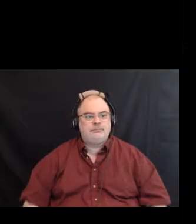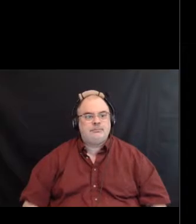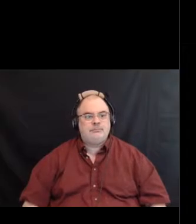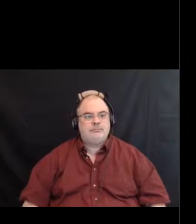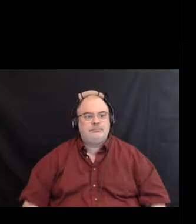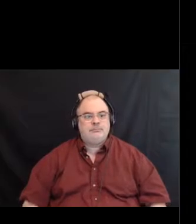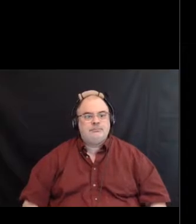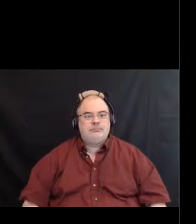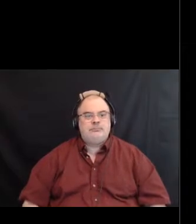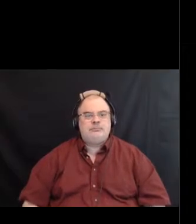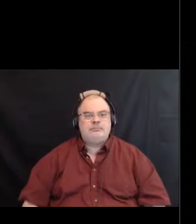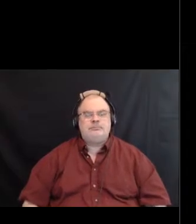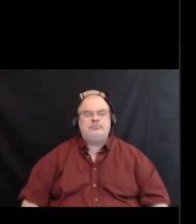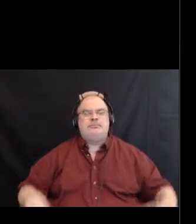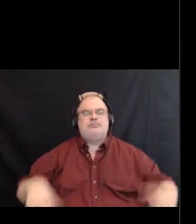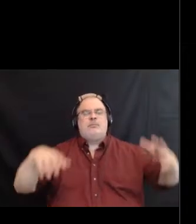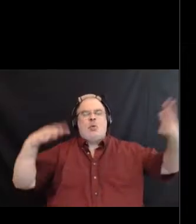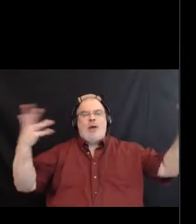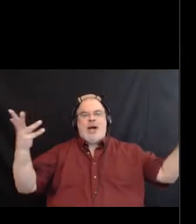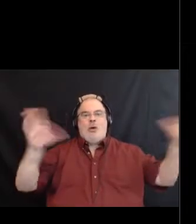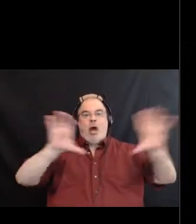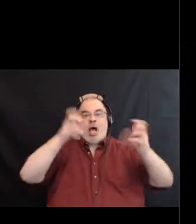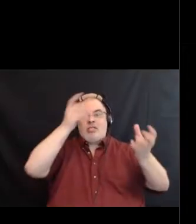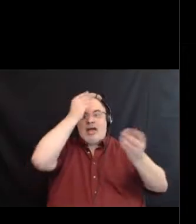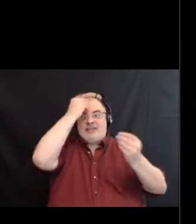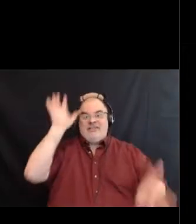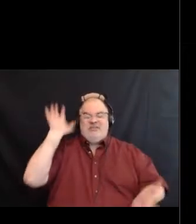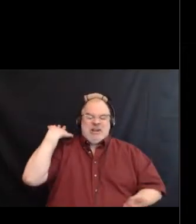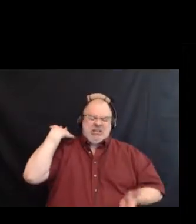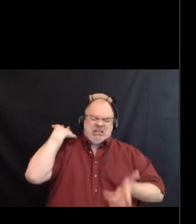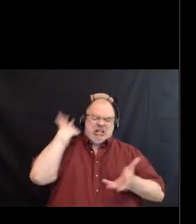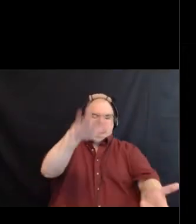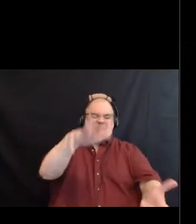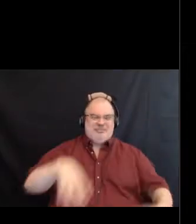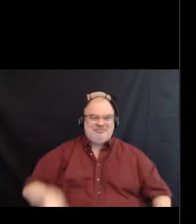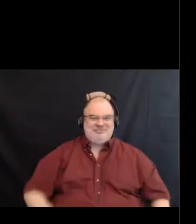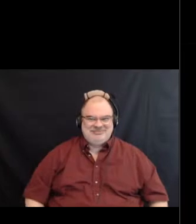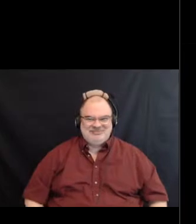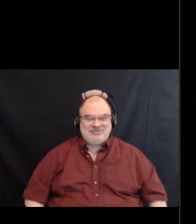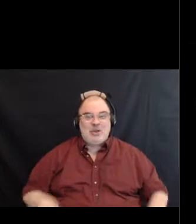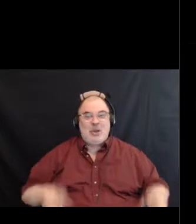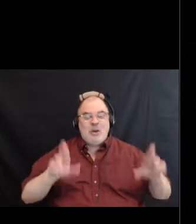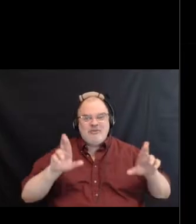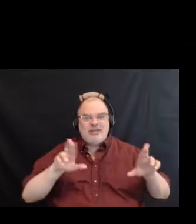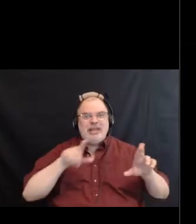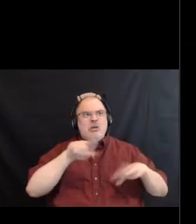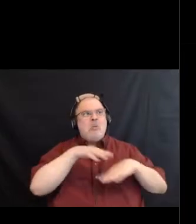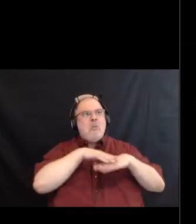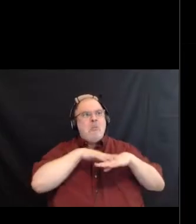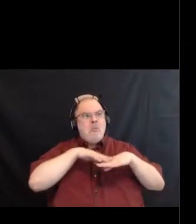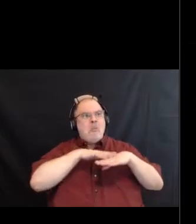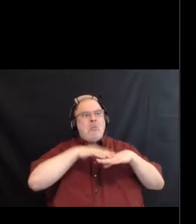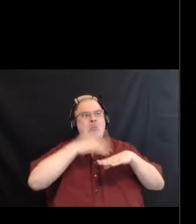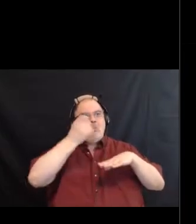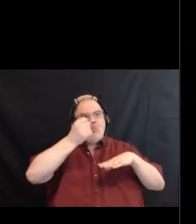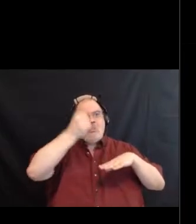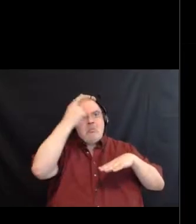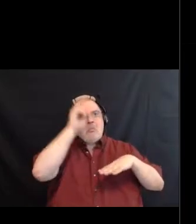So it's a lot of information I've given you, and hopefully you've been able to get a good understanding of the